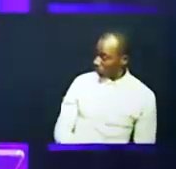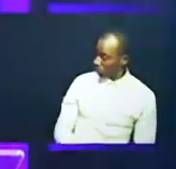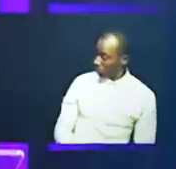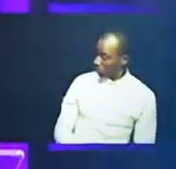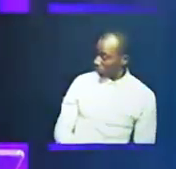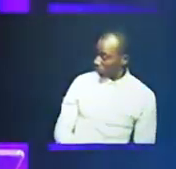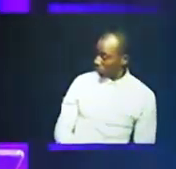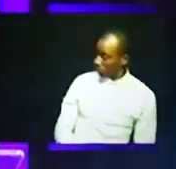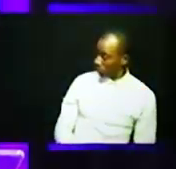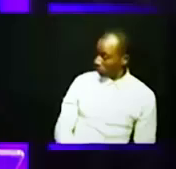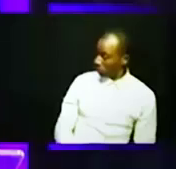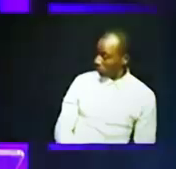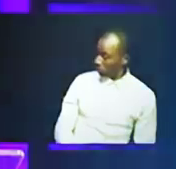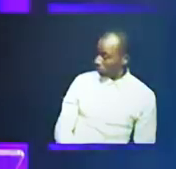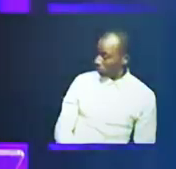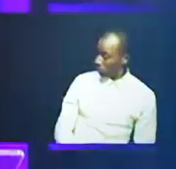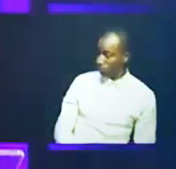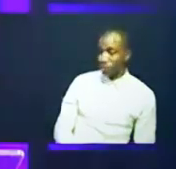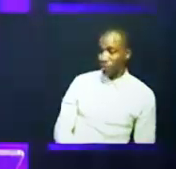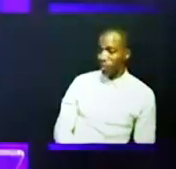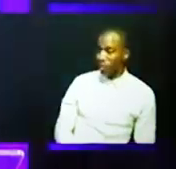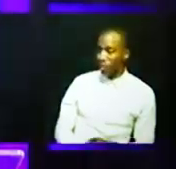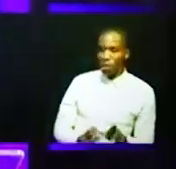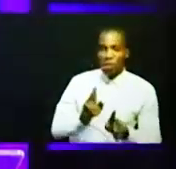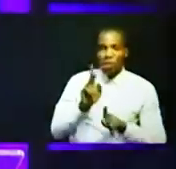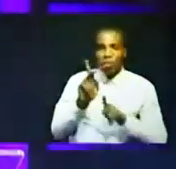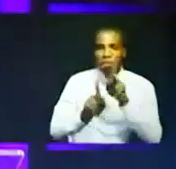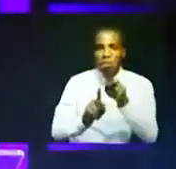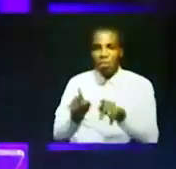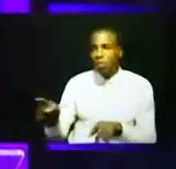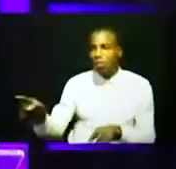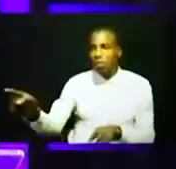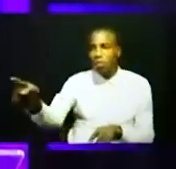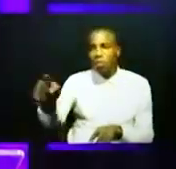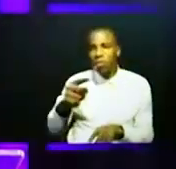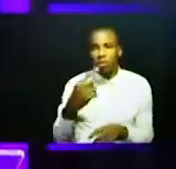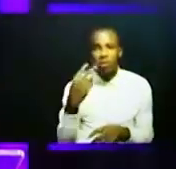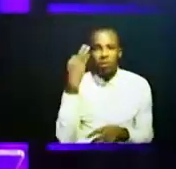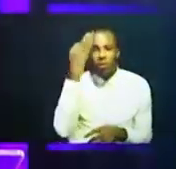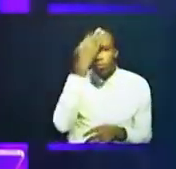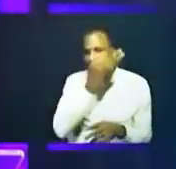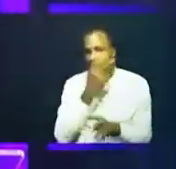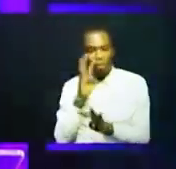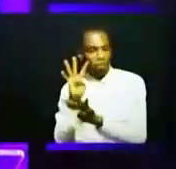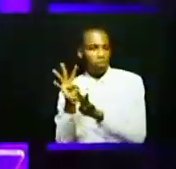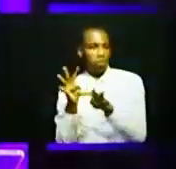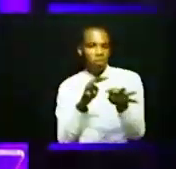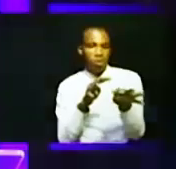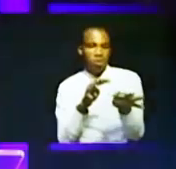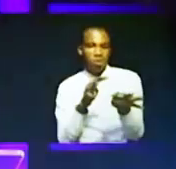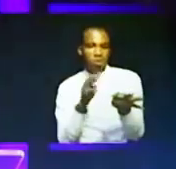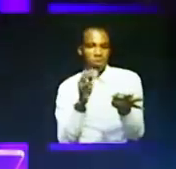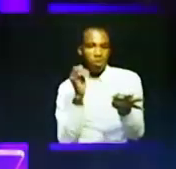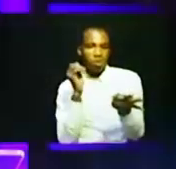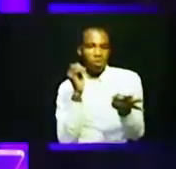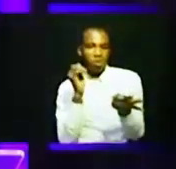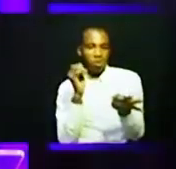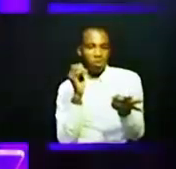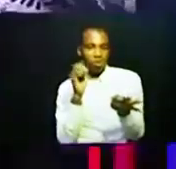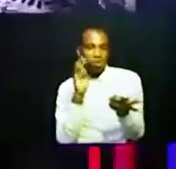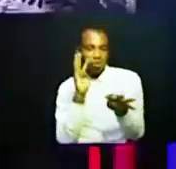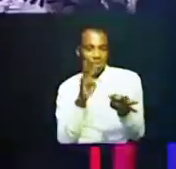Each bright face in the room swung around towards Mrs.